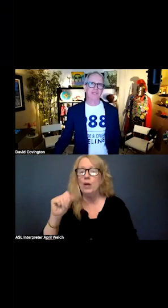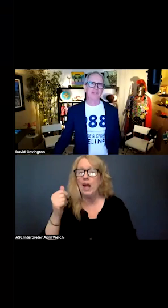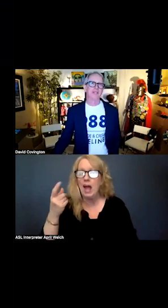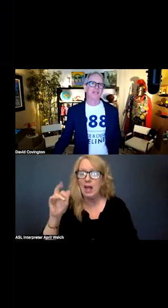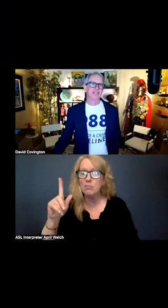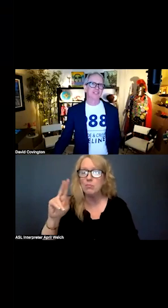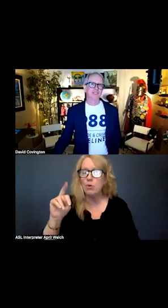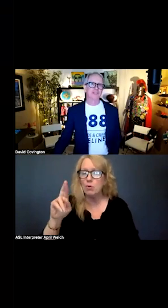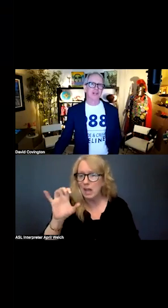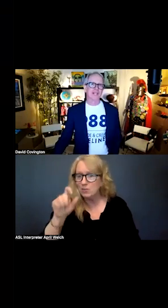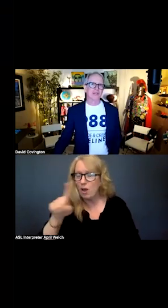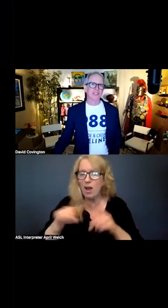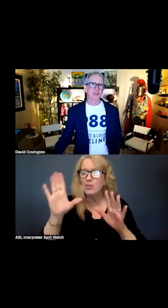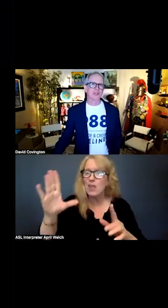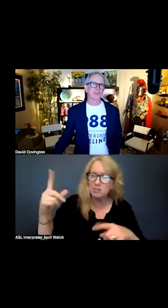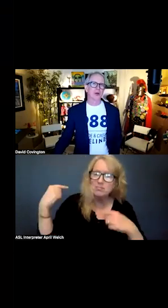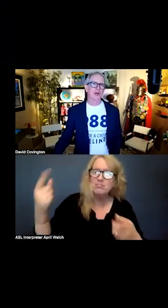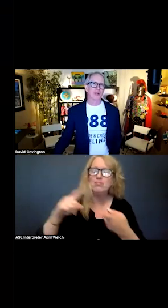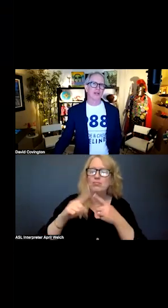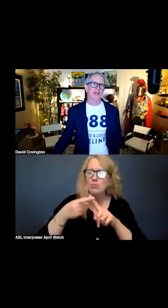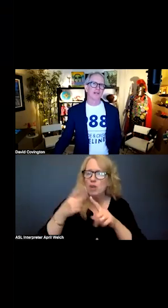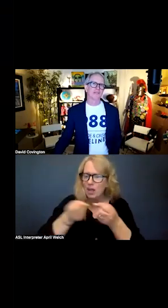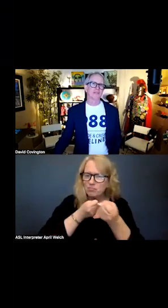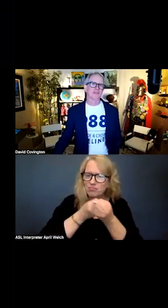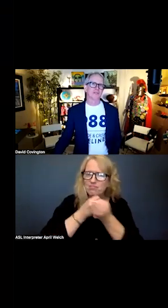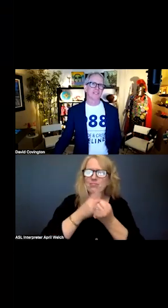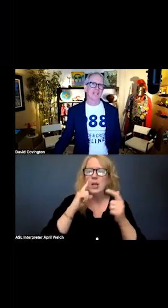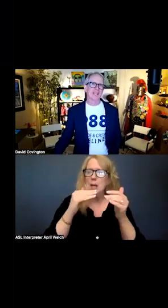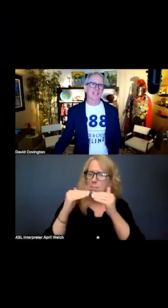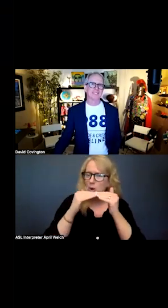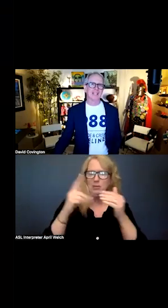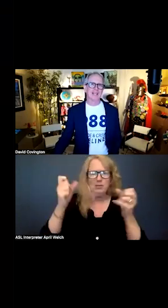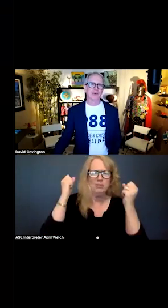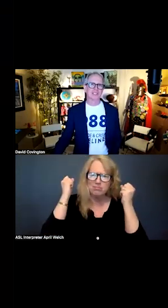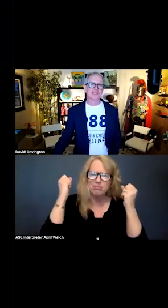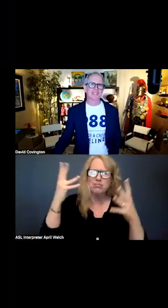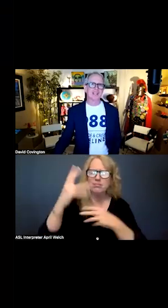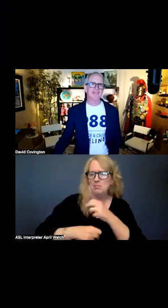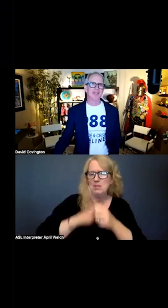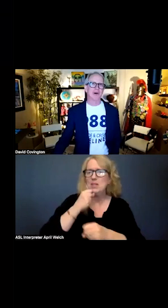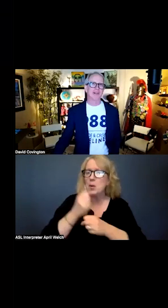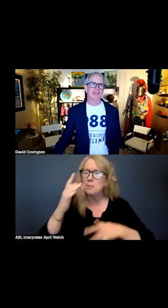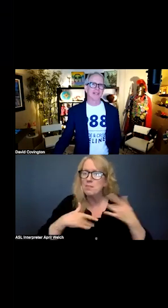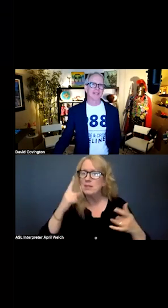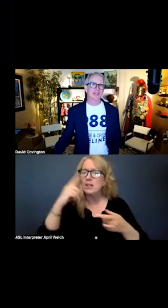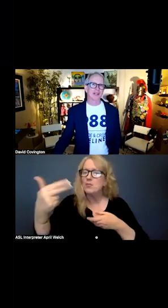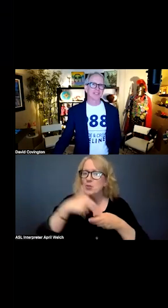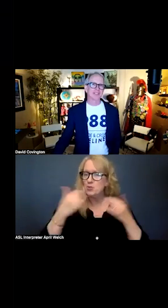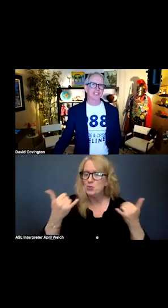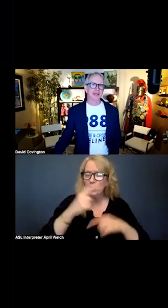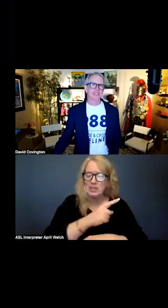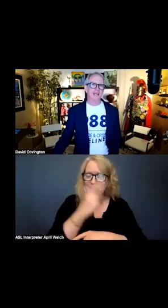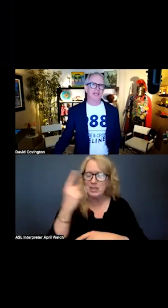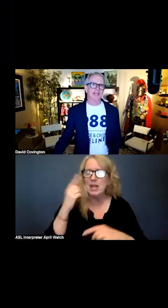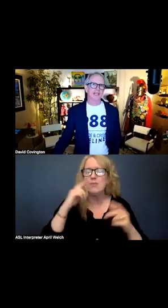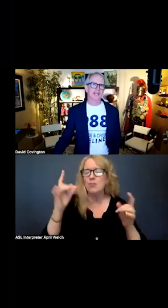you've been such a friend and resource and partner for decades, and we're excited to have you on the Crisis